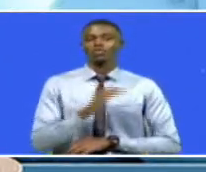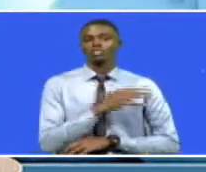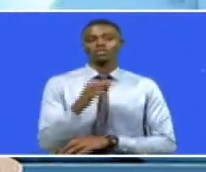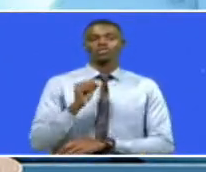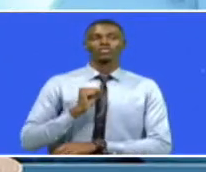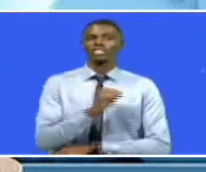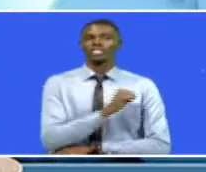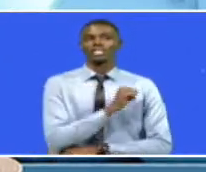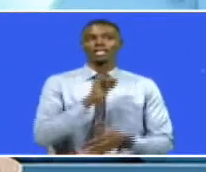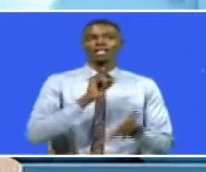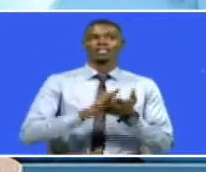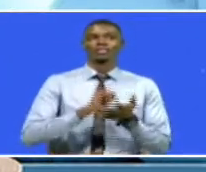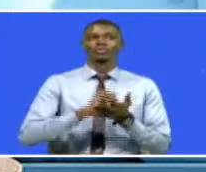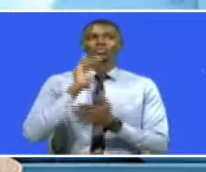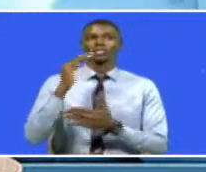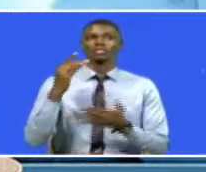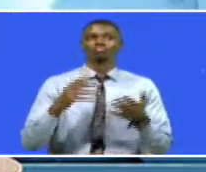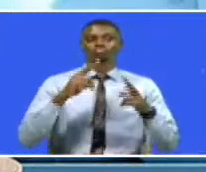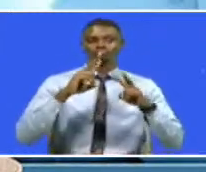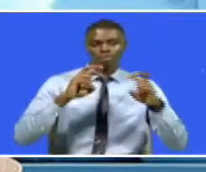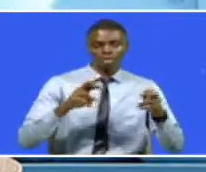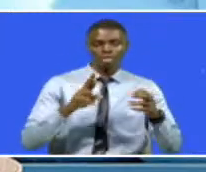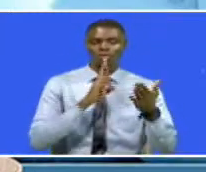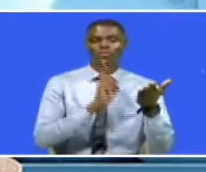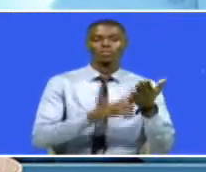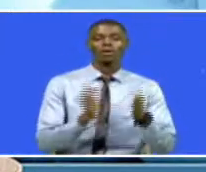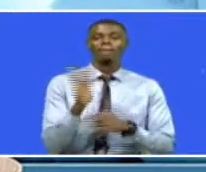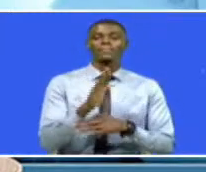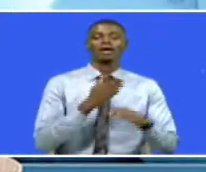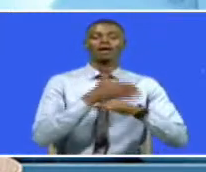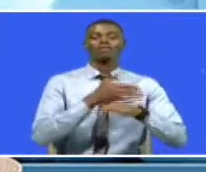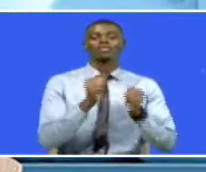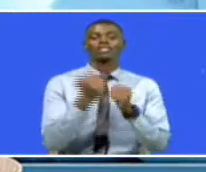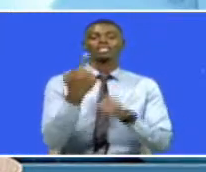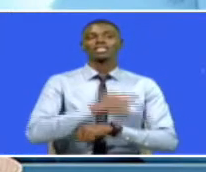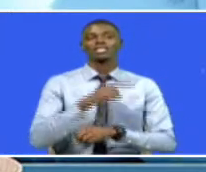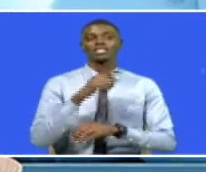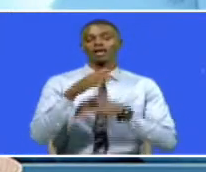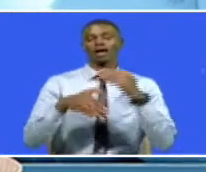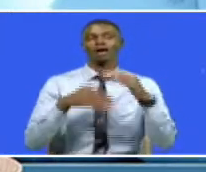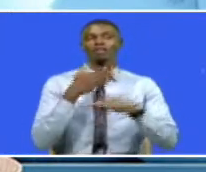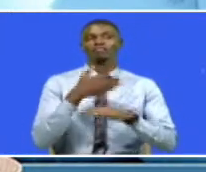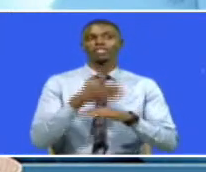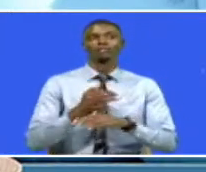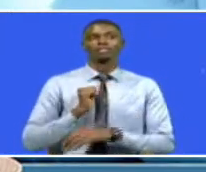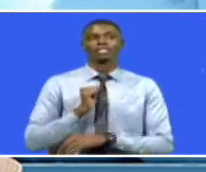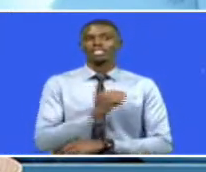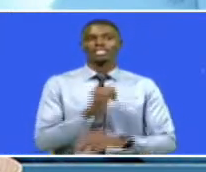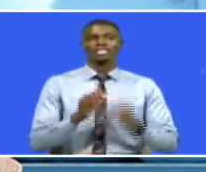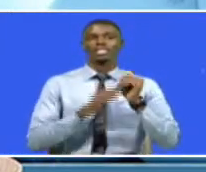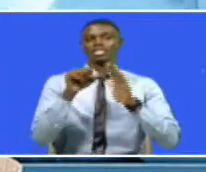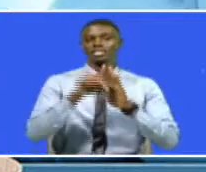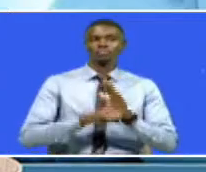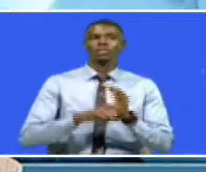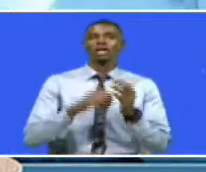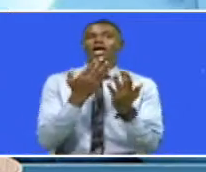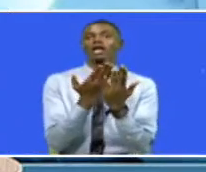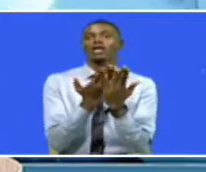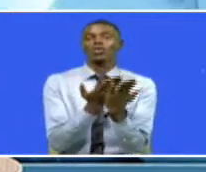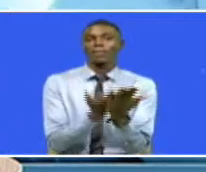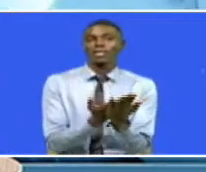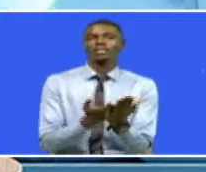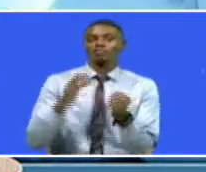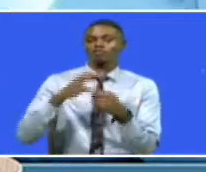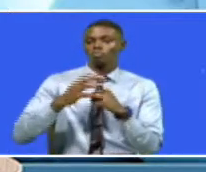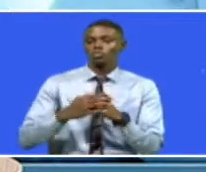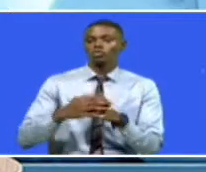Senate that will probe her and report back after 10 days. This was after the Senate's leadership recommended the formation of the special